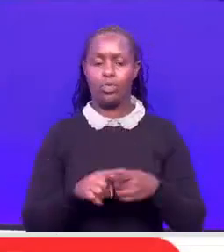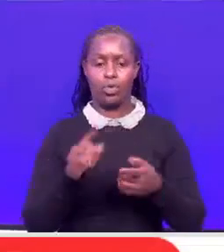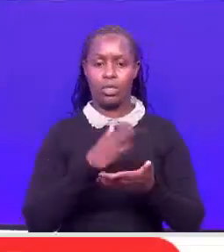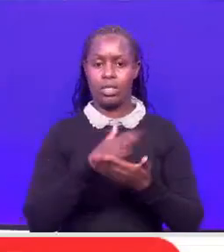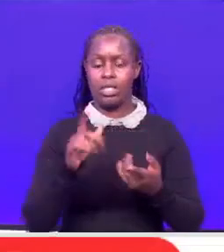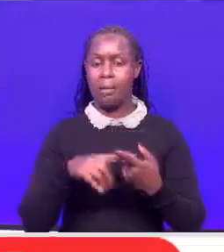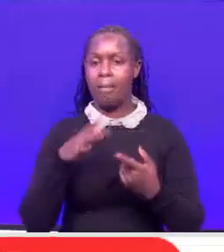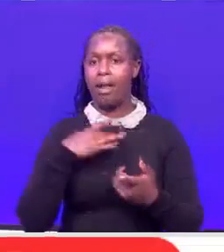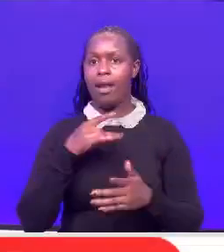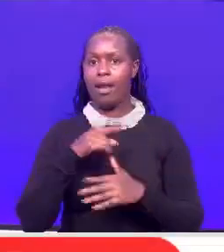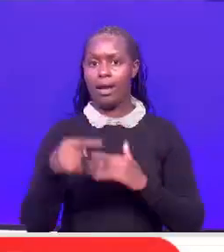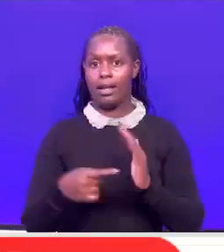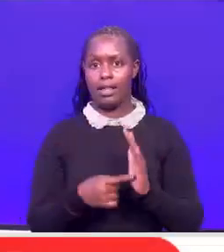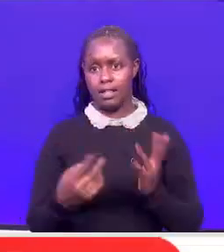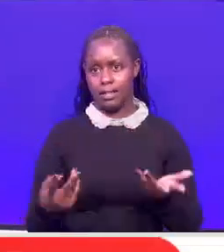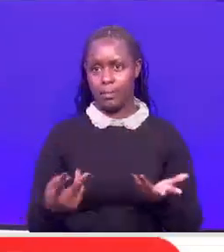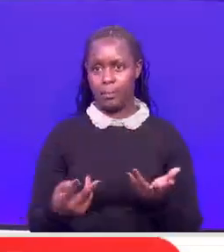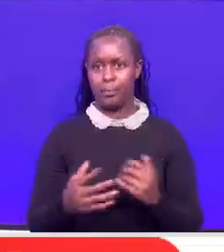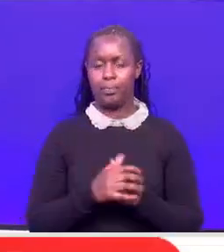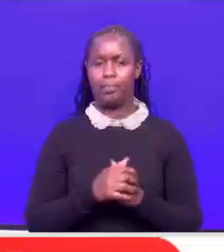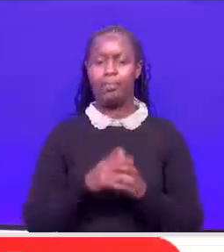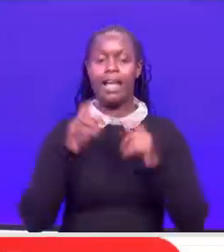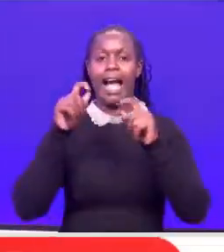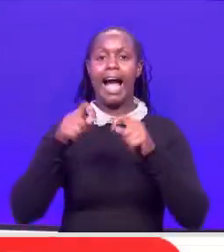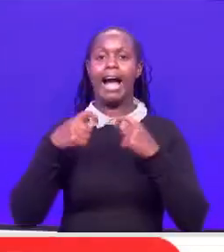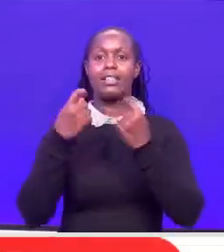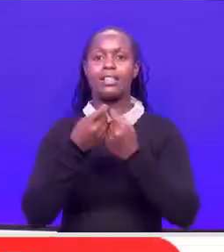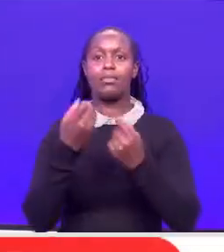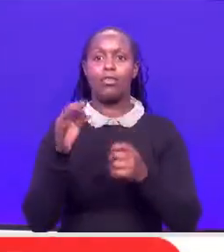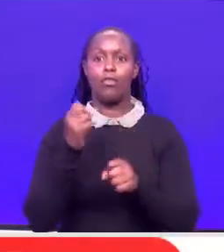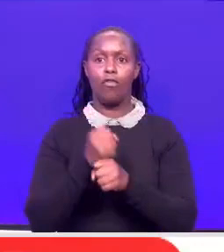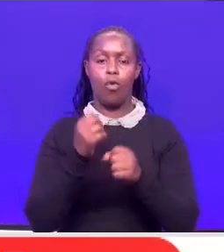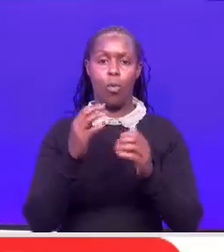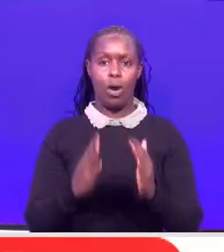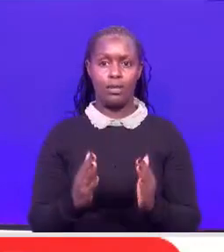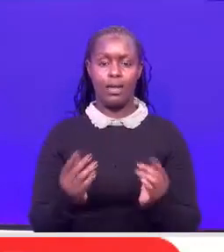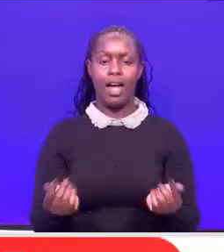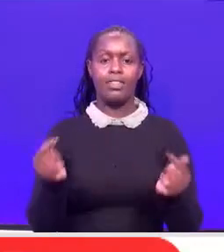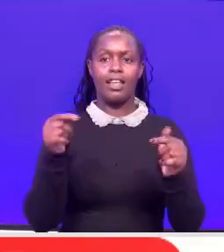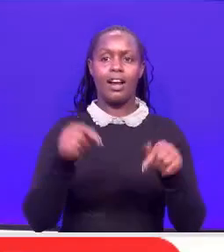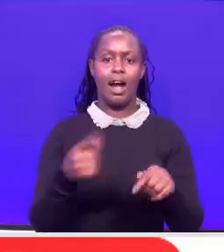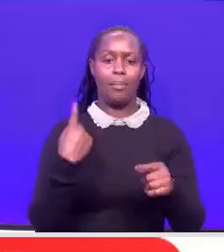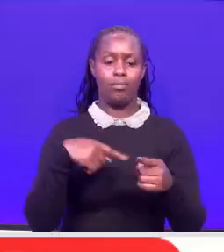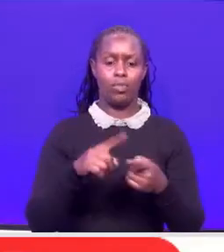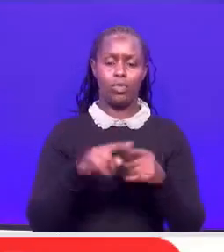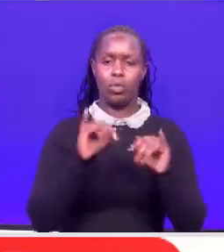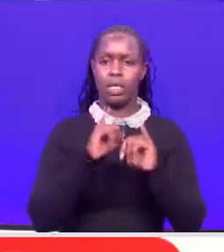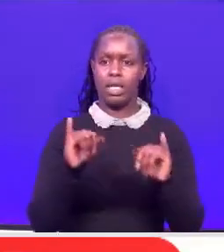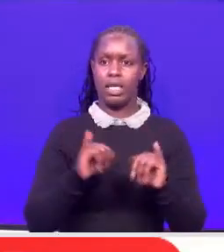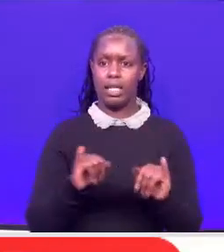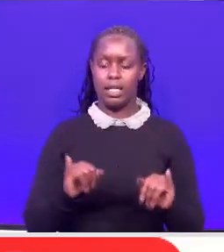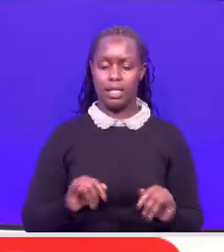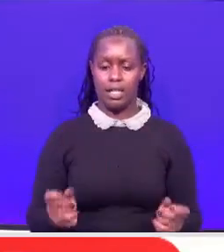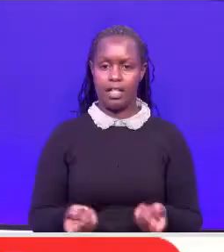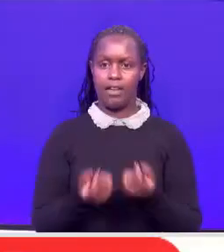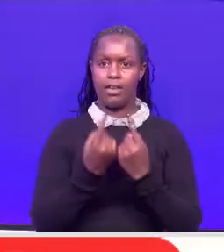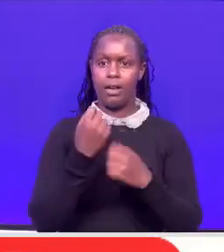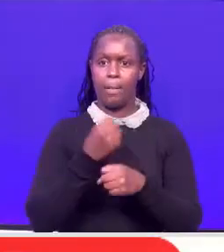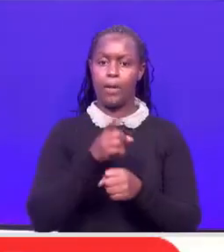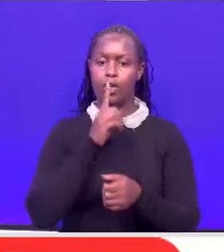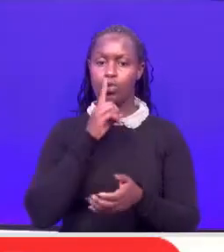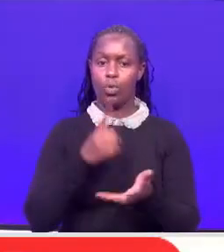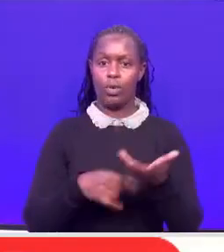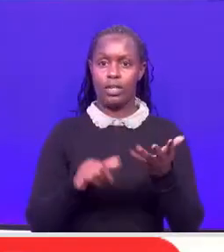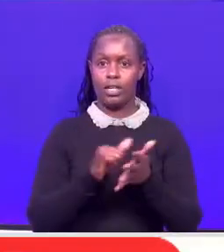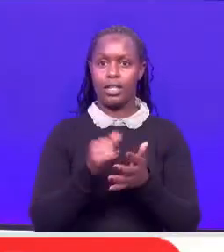Amidst these serene scenes, a dedicated team of workers diligently clears away the remnants of the event, ensuring that the park retains